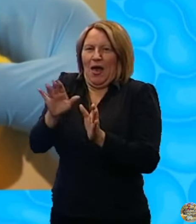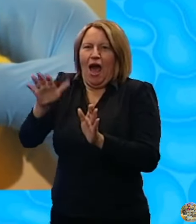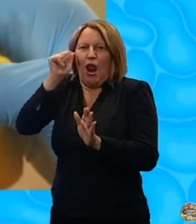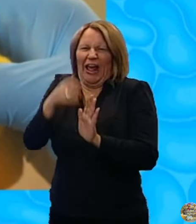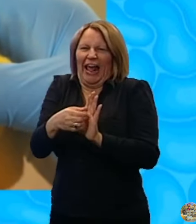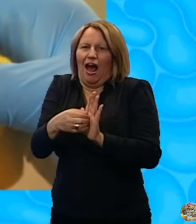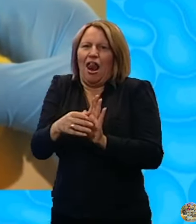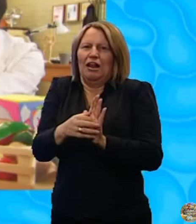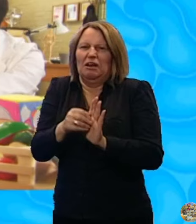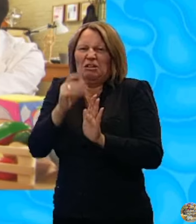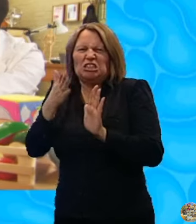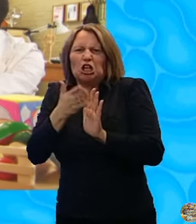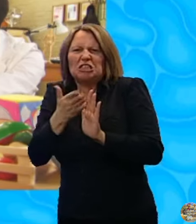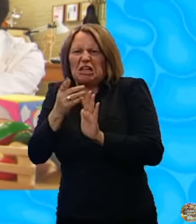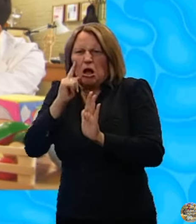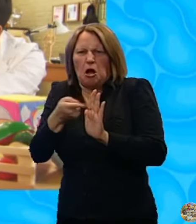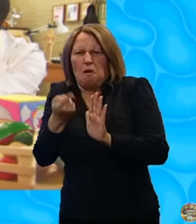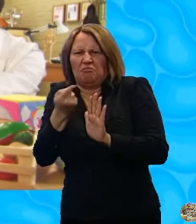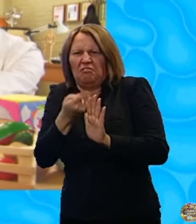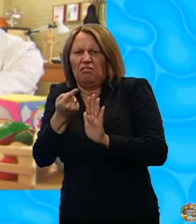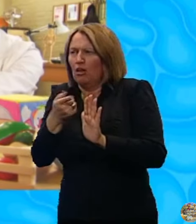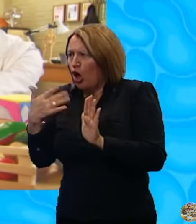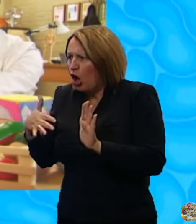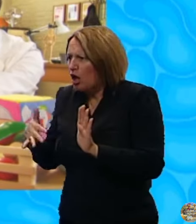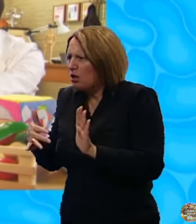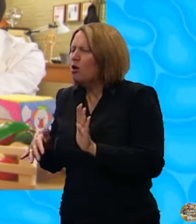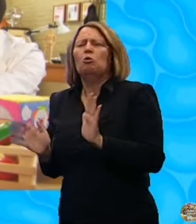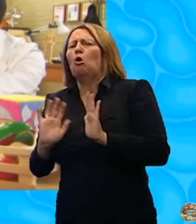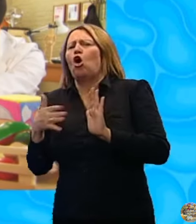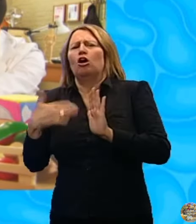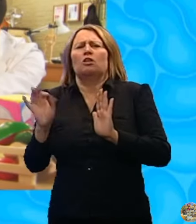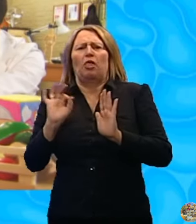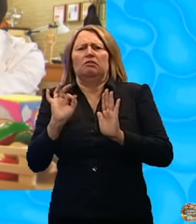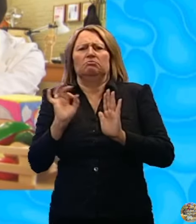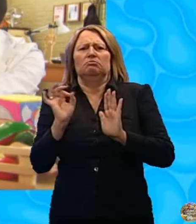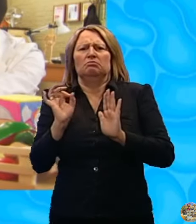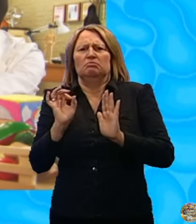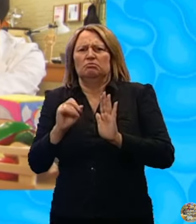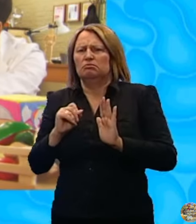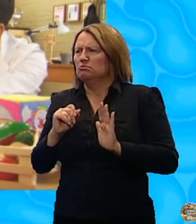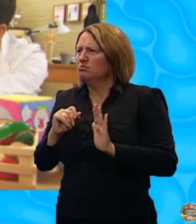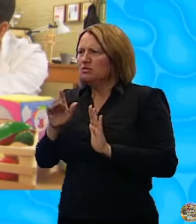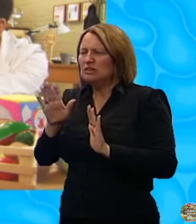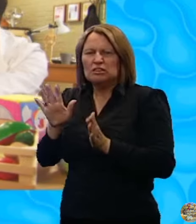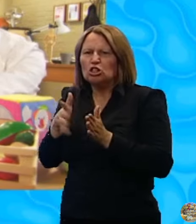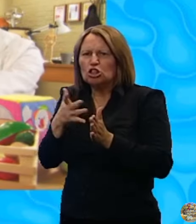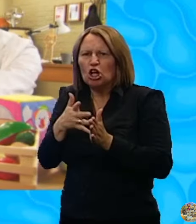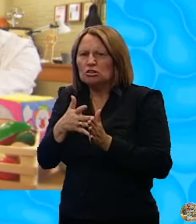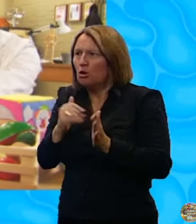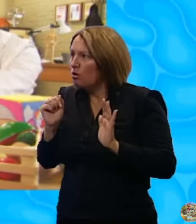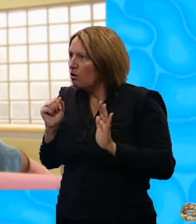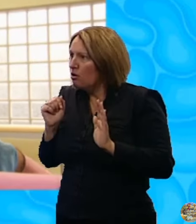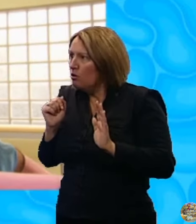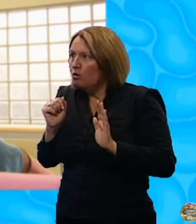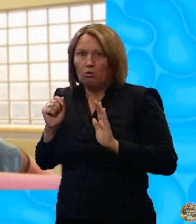bit of dirt, but then it wouldn't come off. Does it hurt? No, it doesn't hurt at all. Well, Petal, it's not